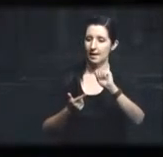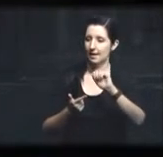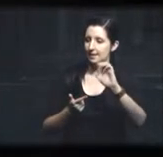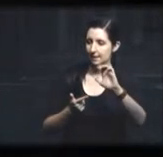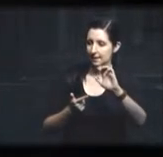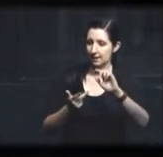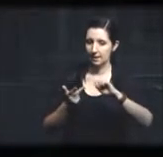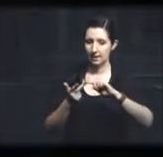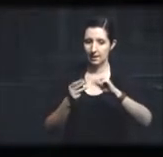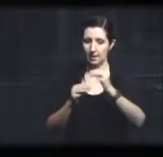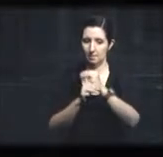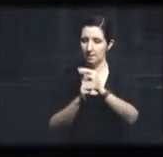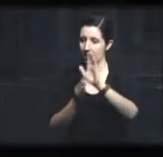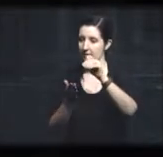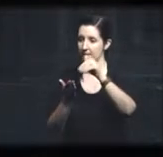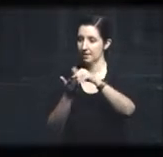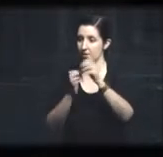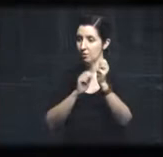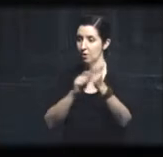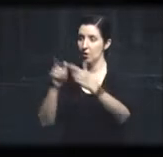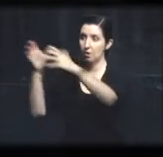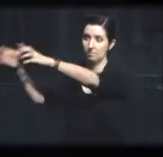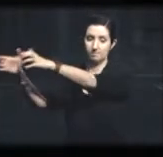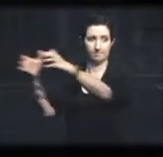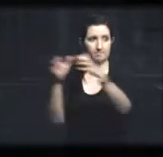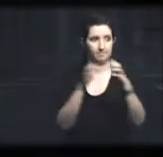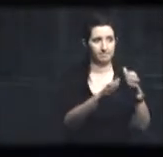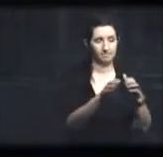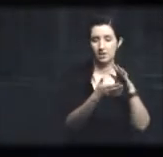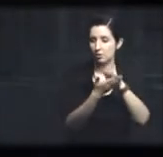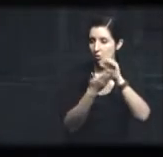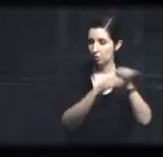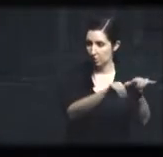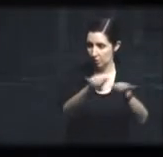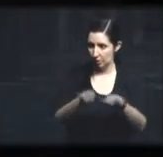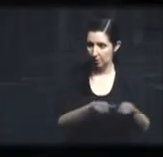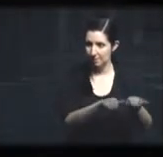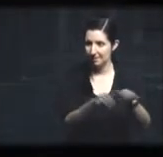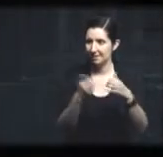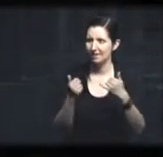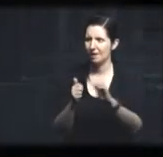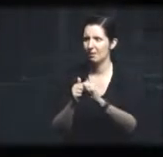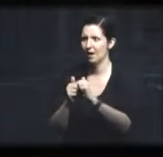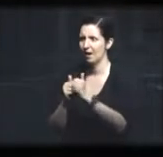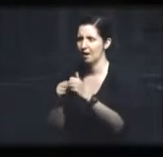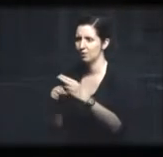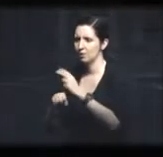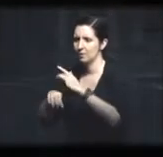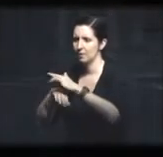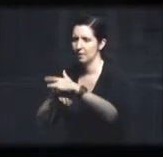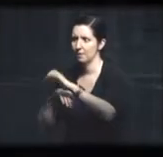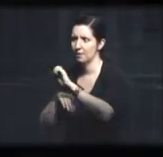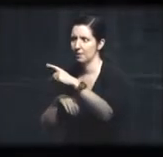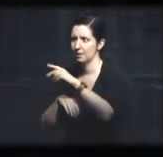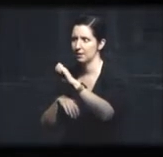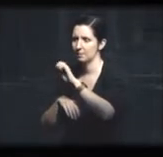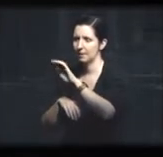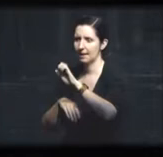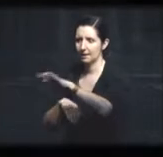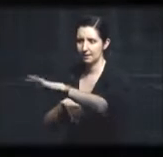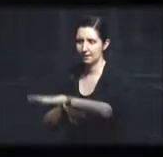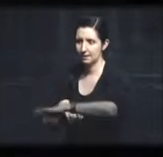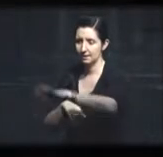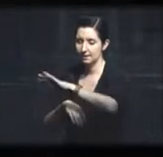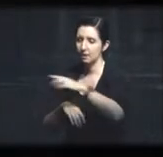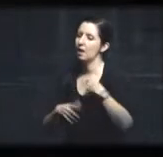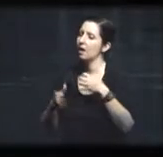Learning Commons. Lots of suggestions coming in about how we could use that space. I want to make sure we have a free and open